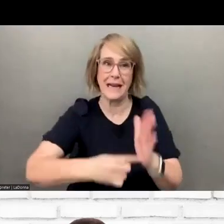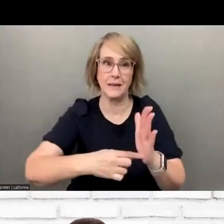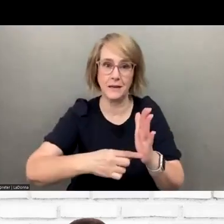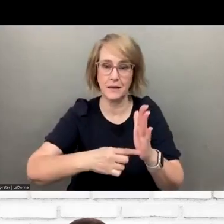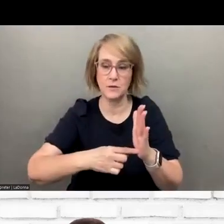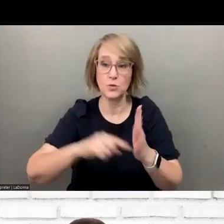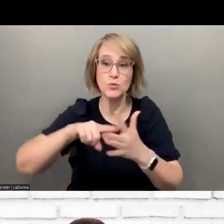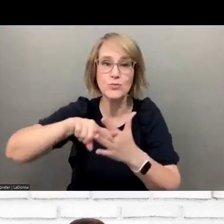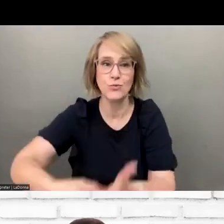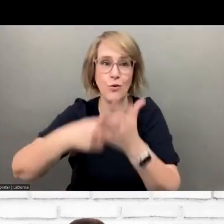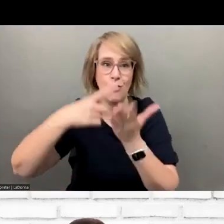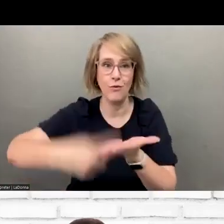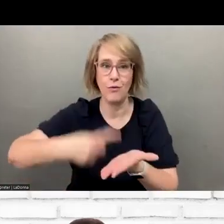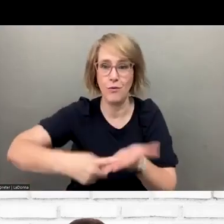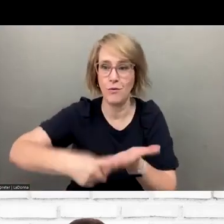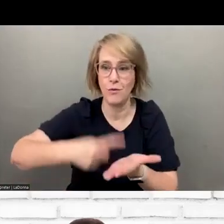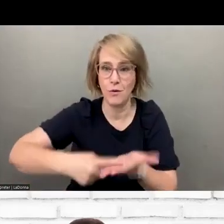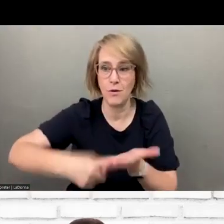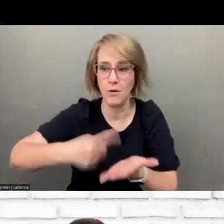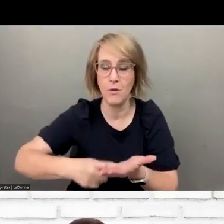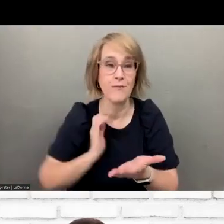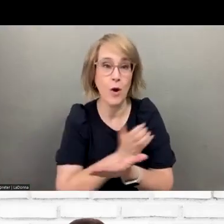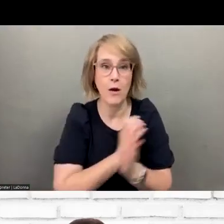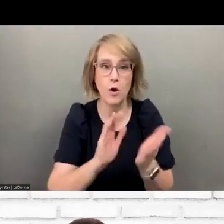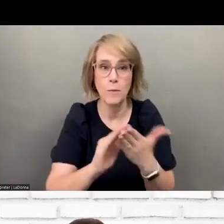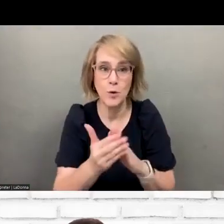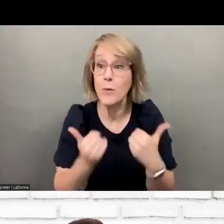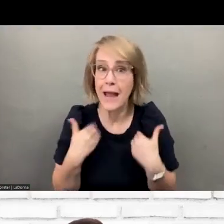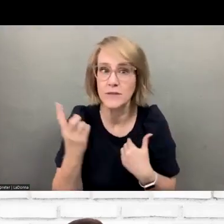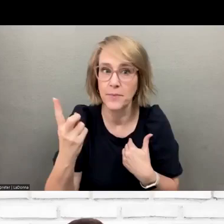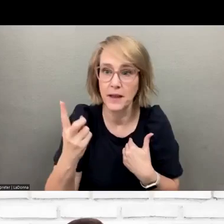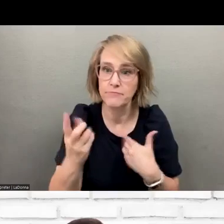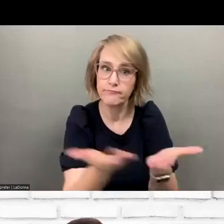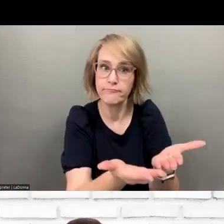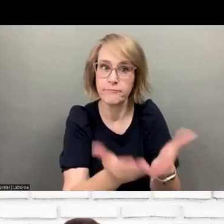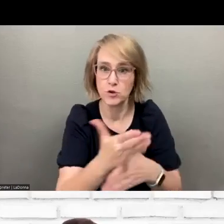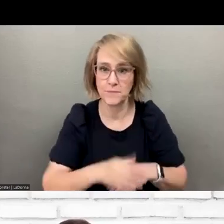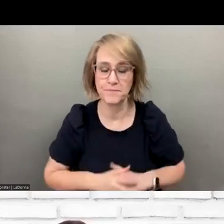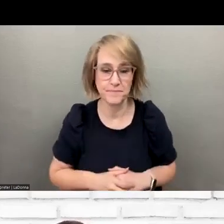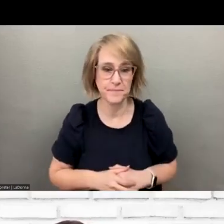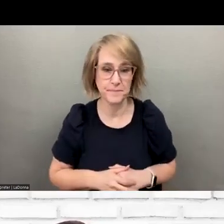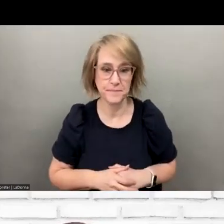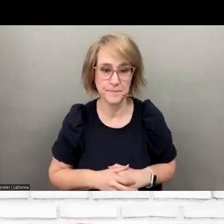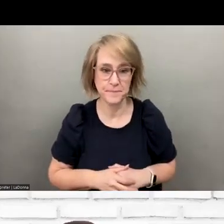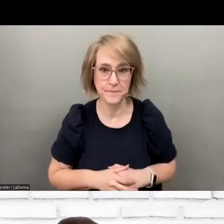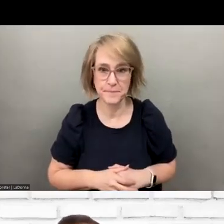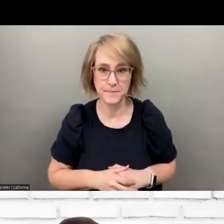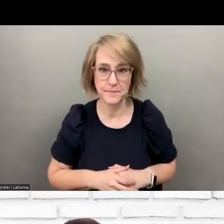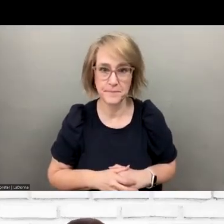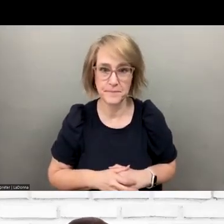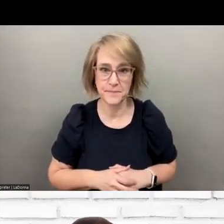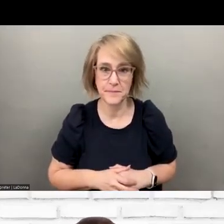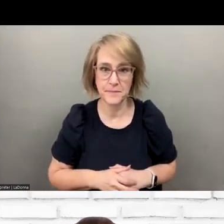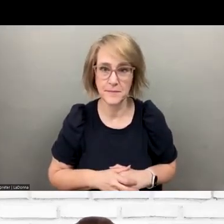sparking the conversation and really helping direct our community to the resources that they need. Wow. Can we, I actually